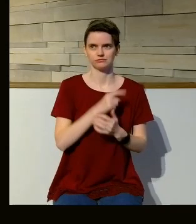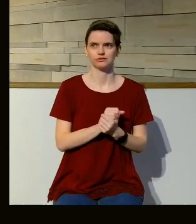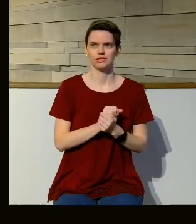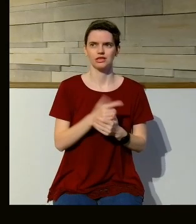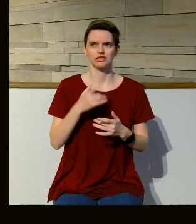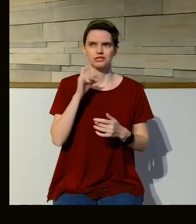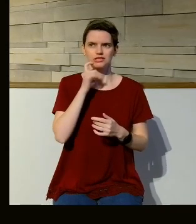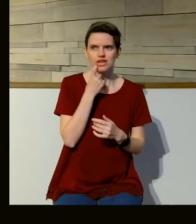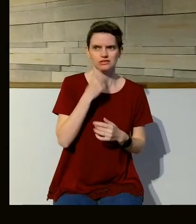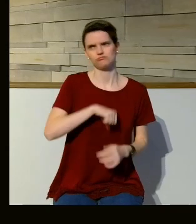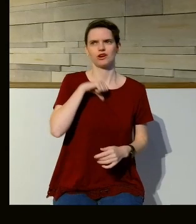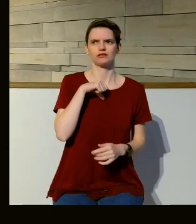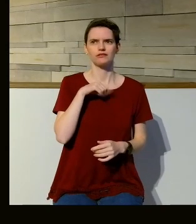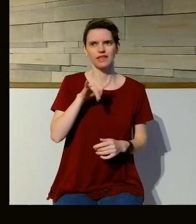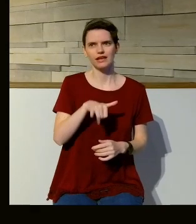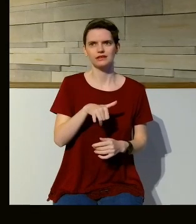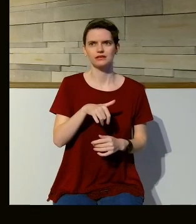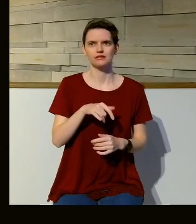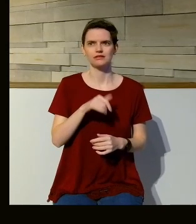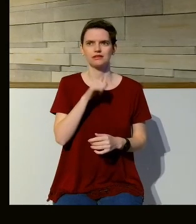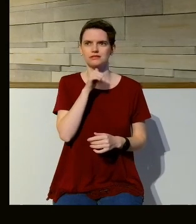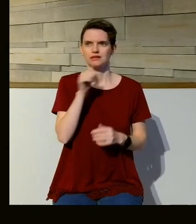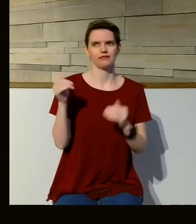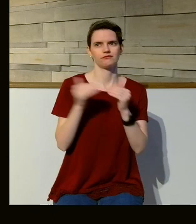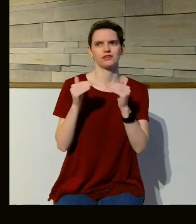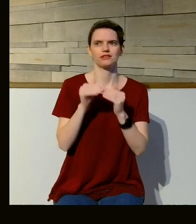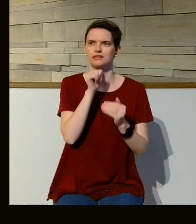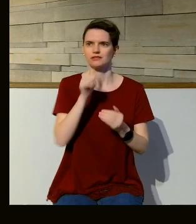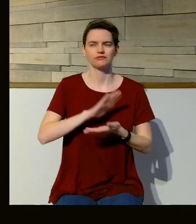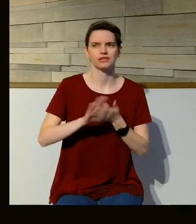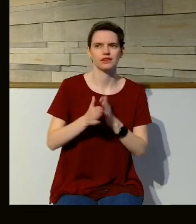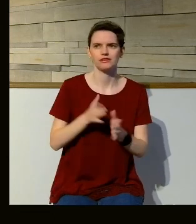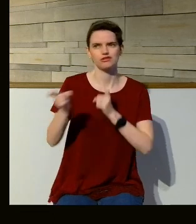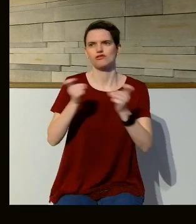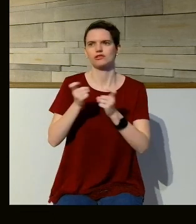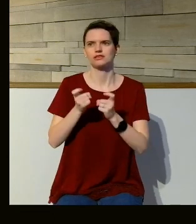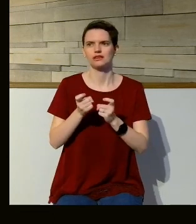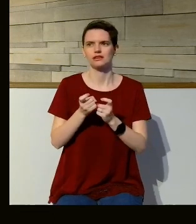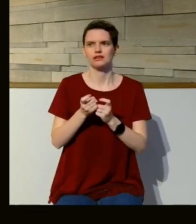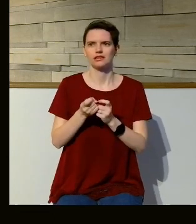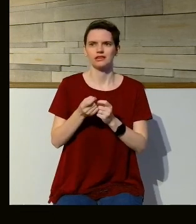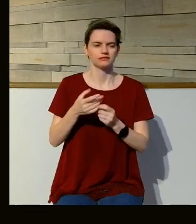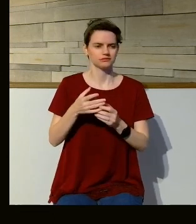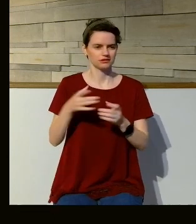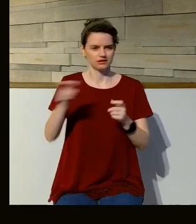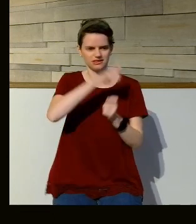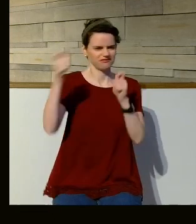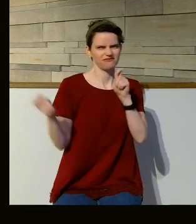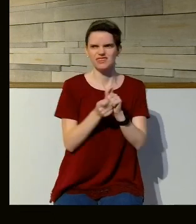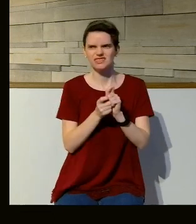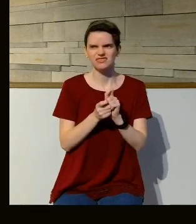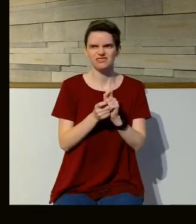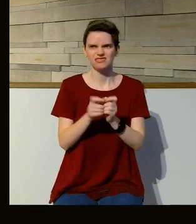He is jealous and proud of it. He is a petty, unjust, unforgiving control freak, a vindictive, bloodthirsty ethnic